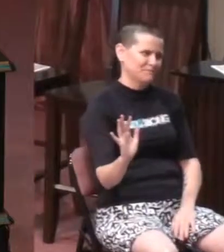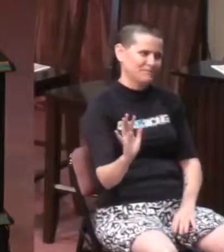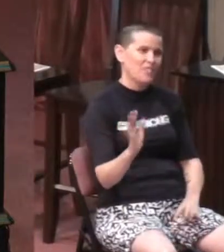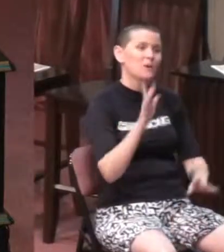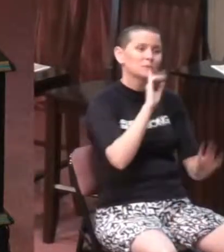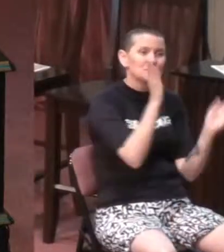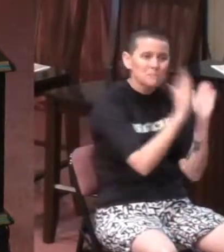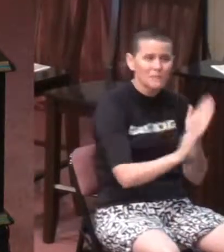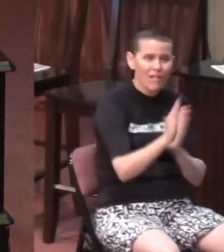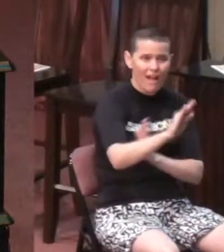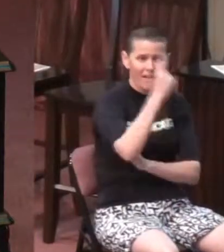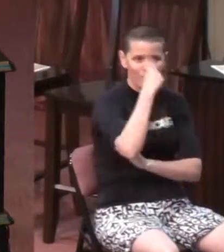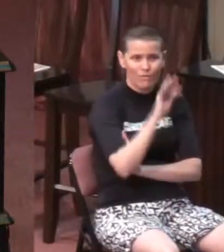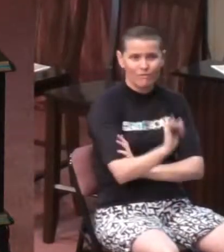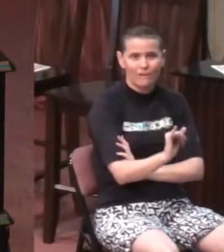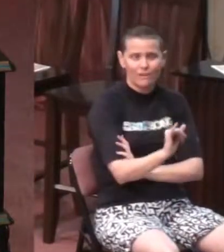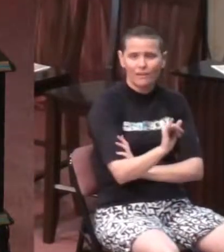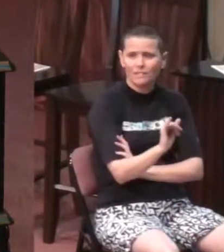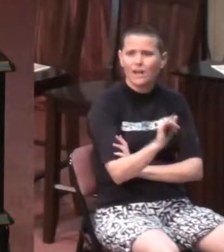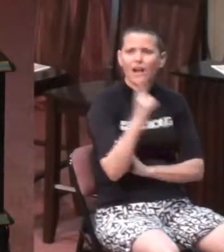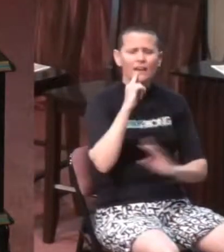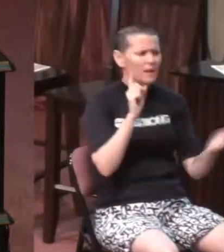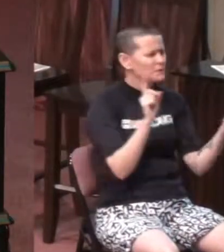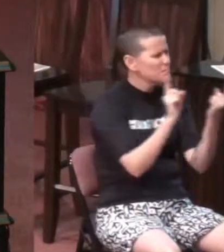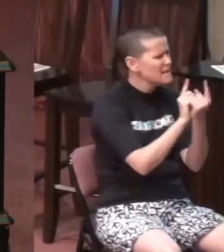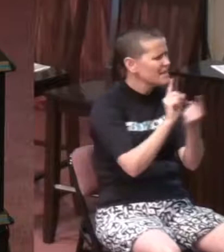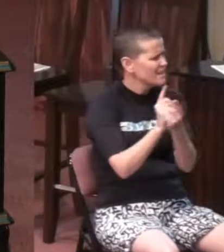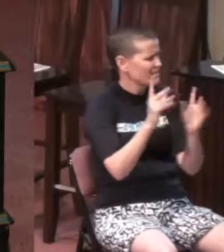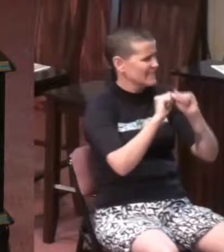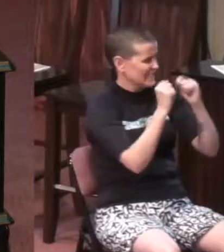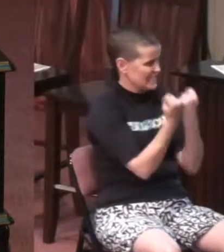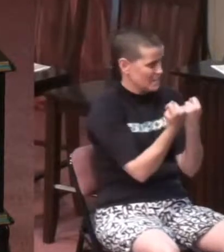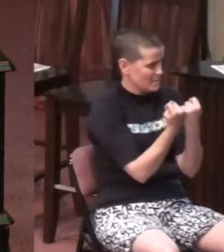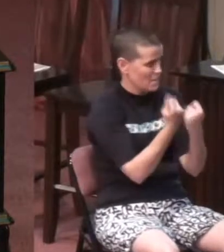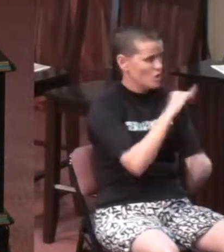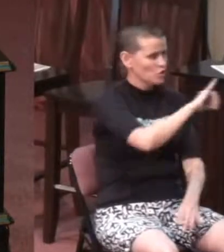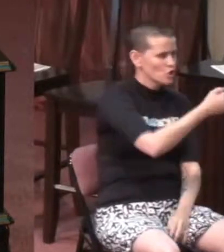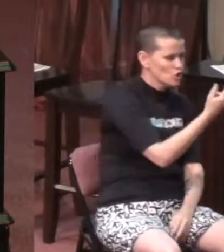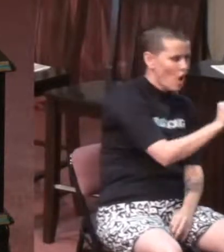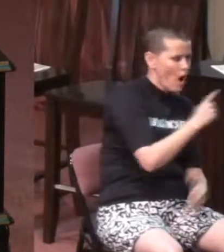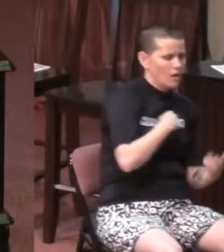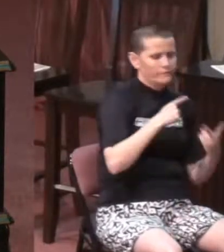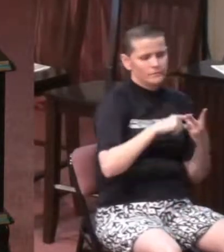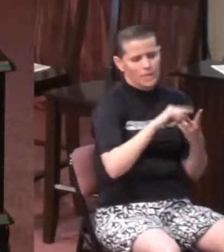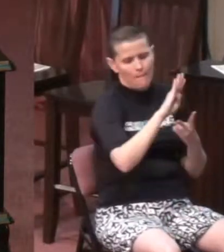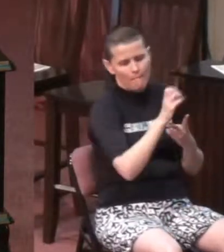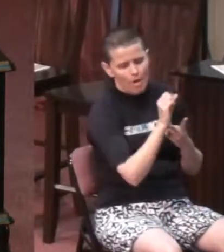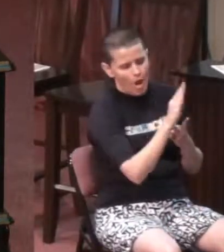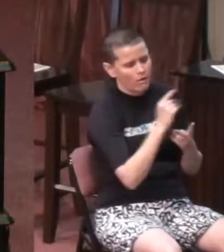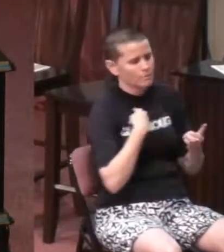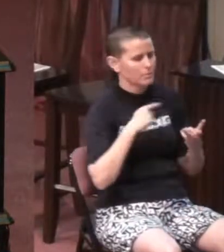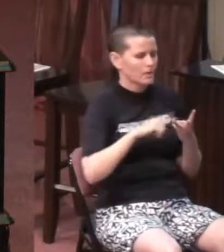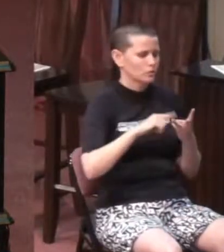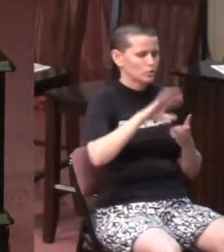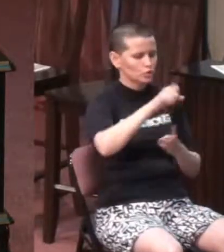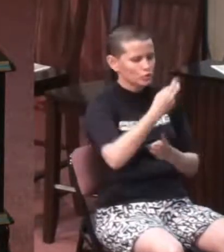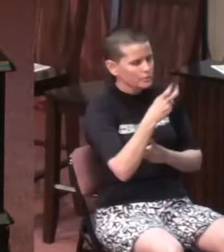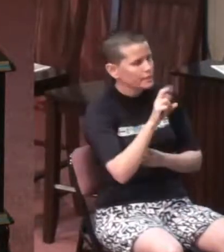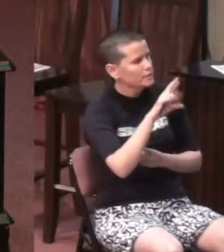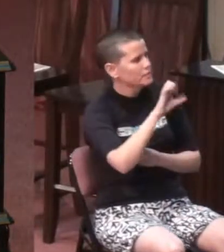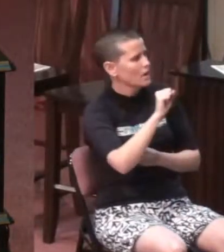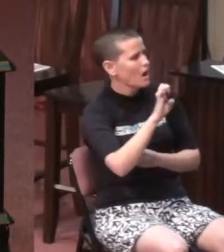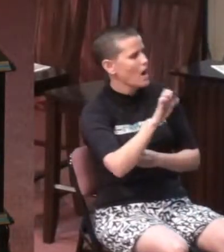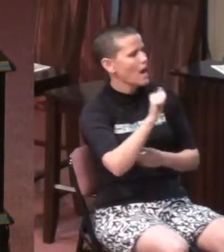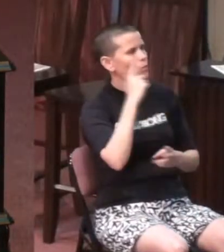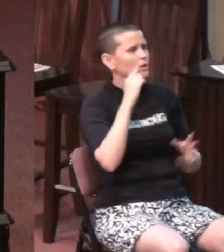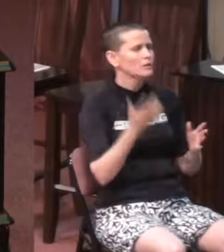and John and Bob, and there were several of us. We come tired at the end of the day, and by the end of our three-hour